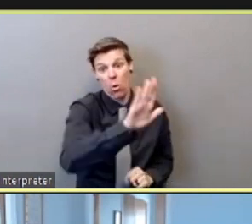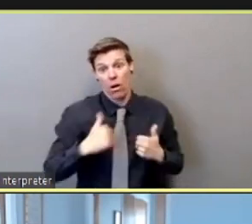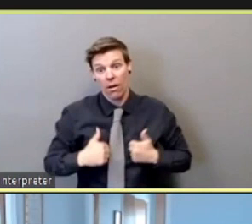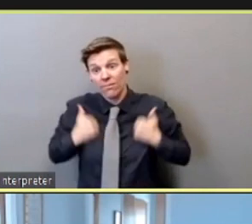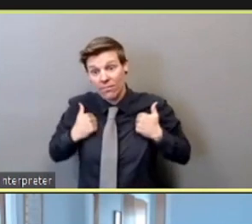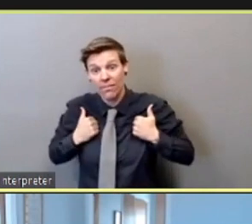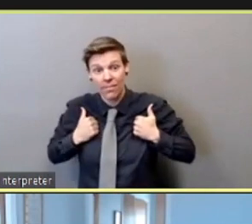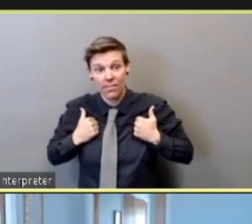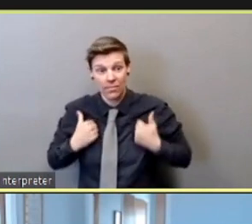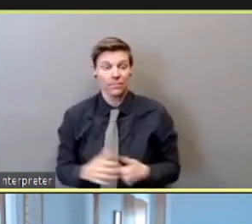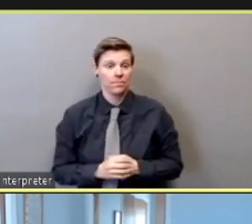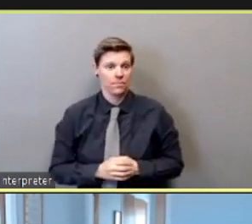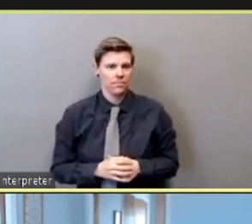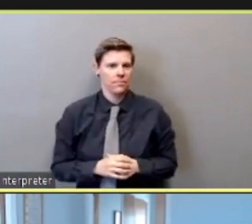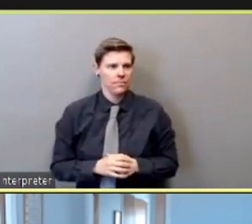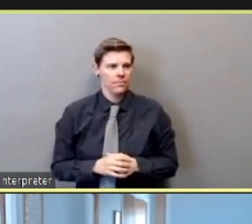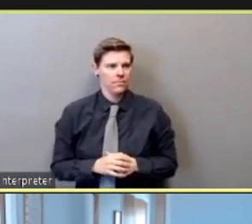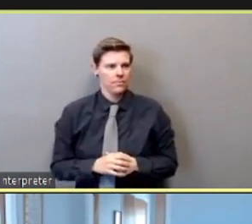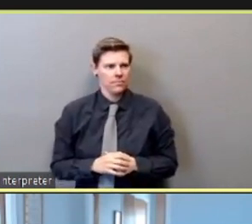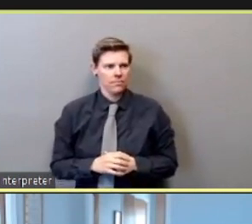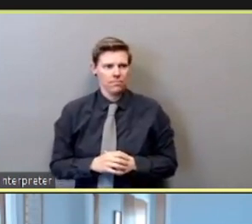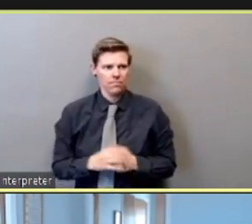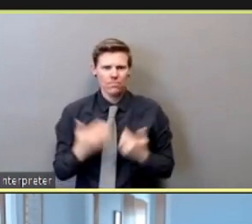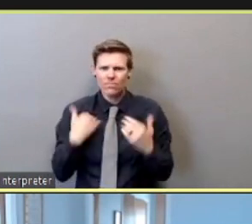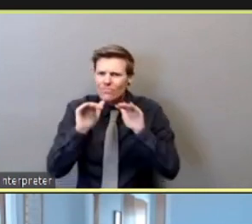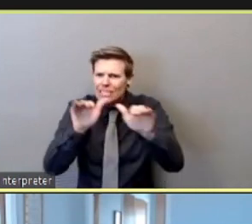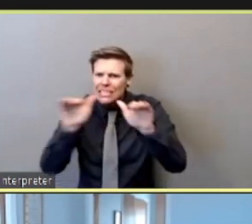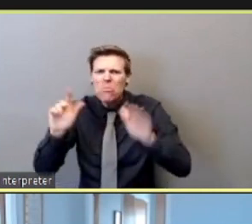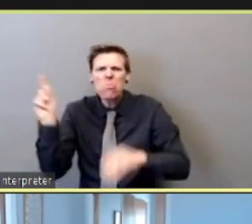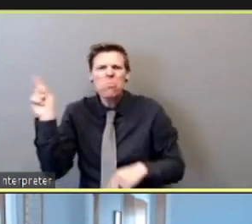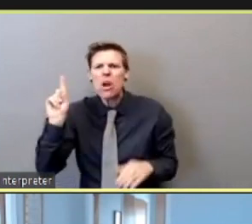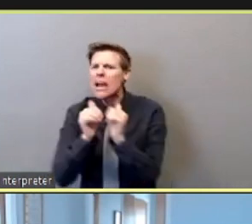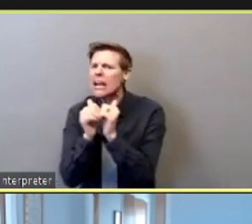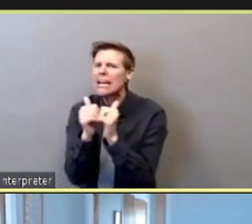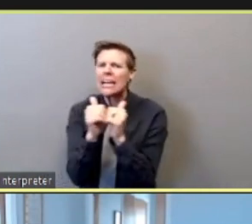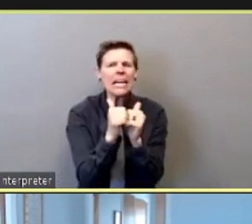I want to remind you of where to go to register.